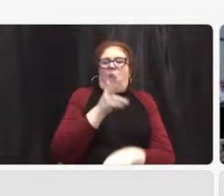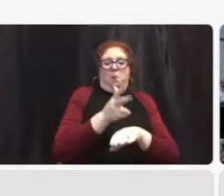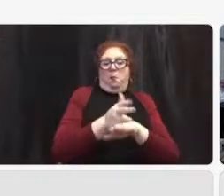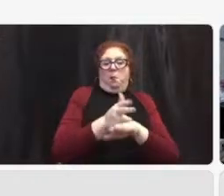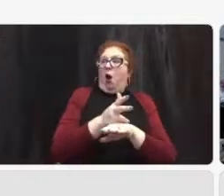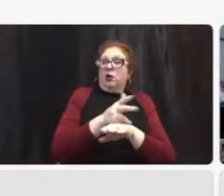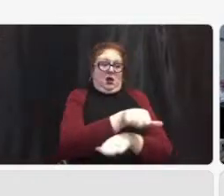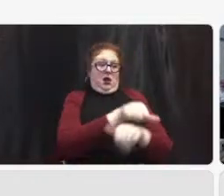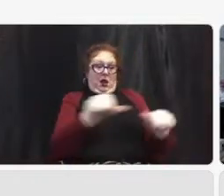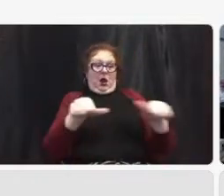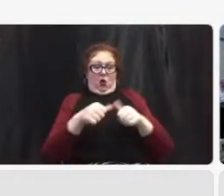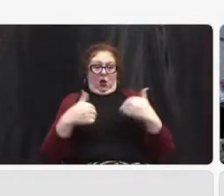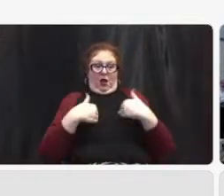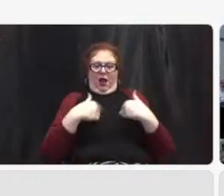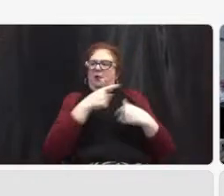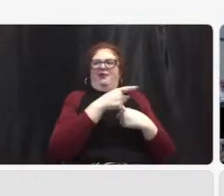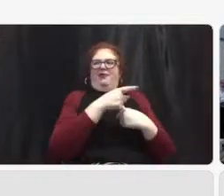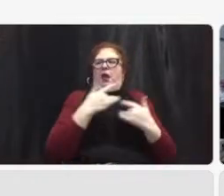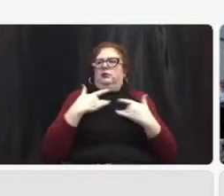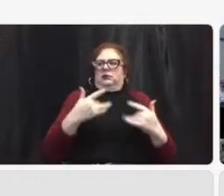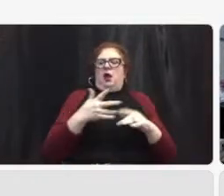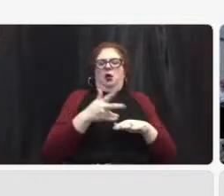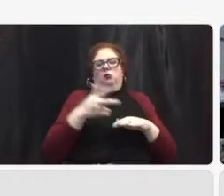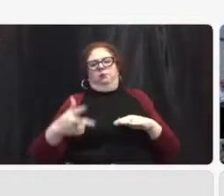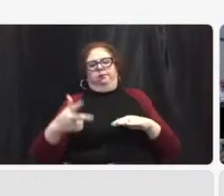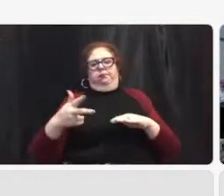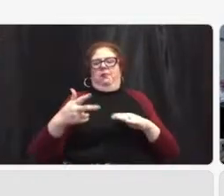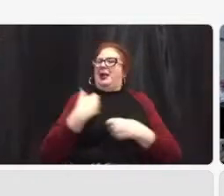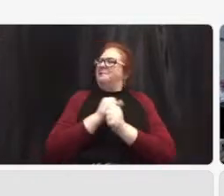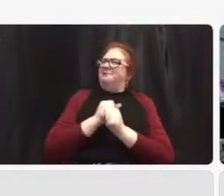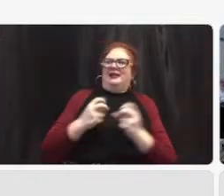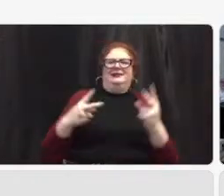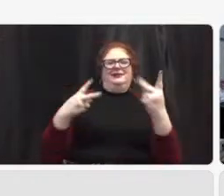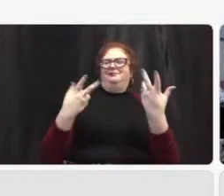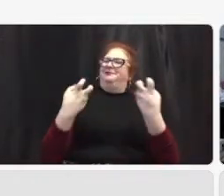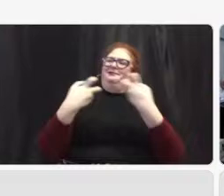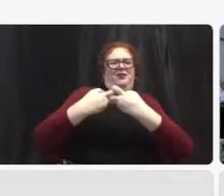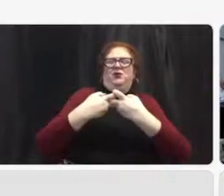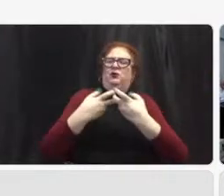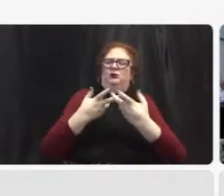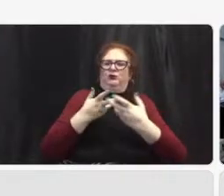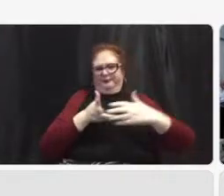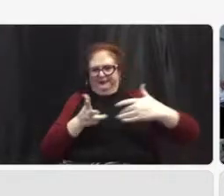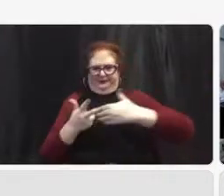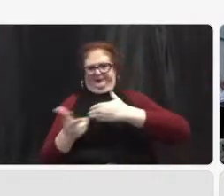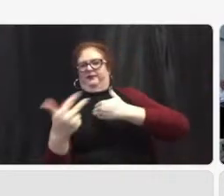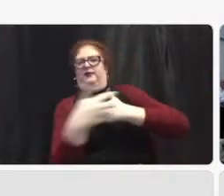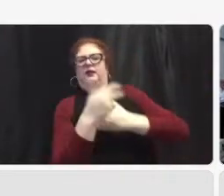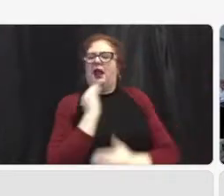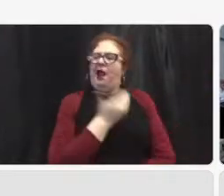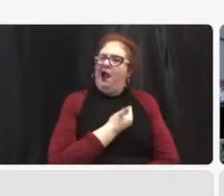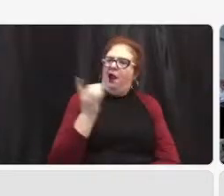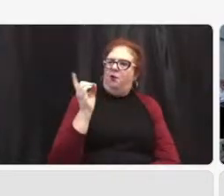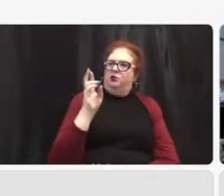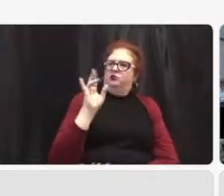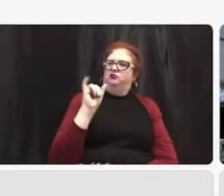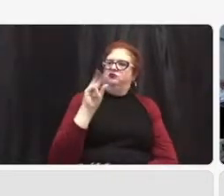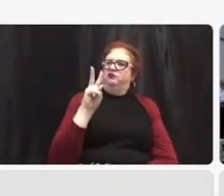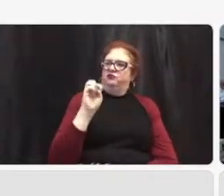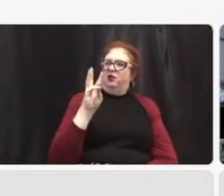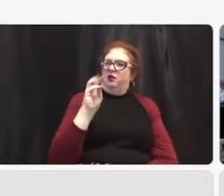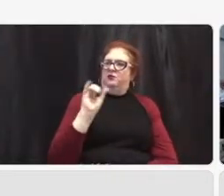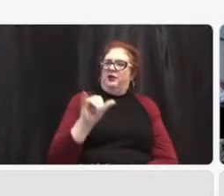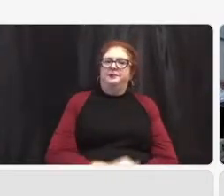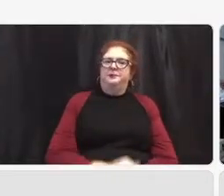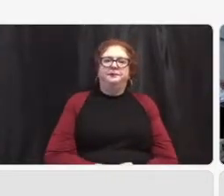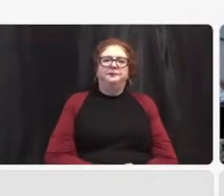into our driveway. Okay. All right, Commissioners, any other questions from the representative of the